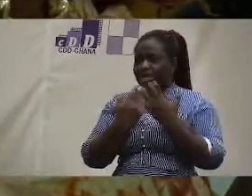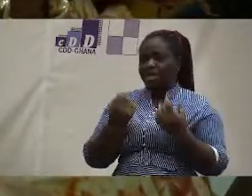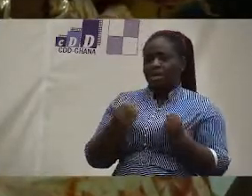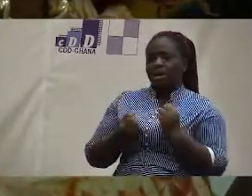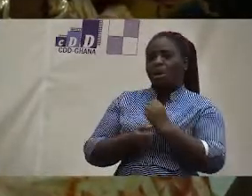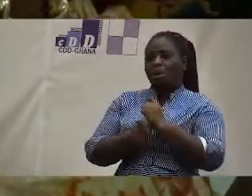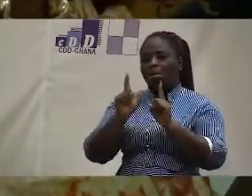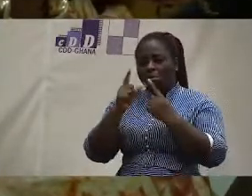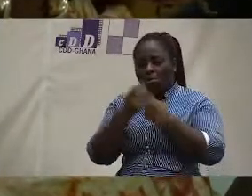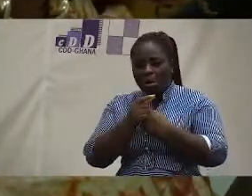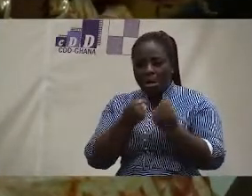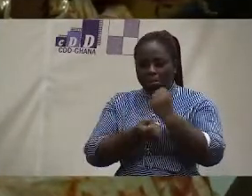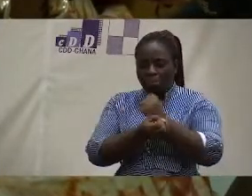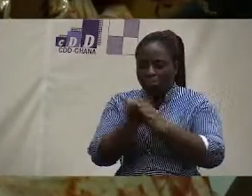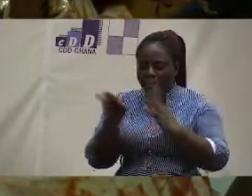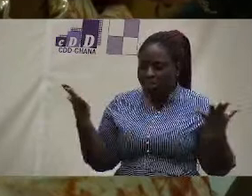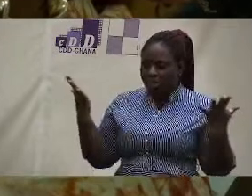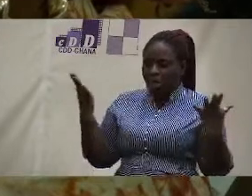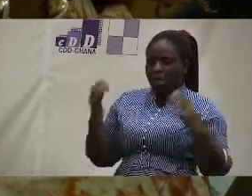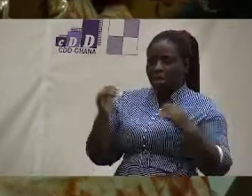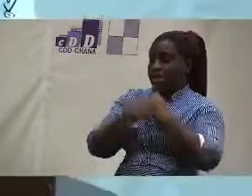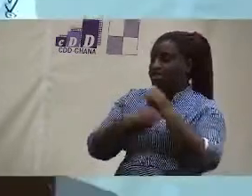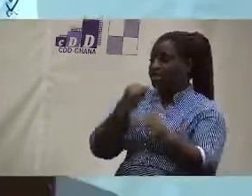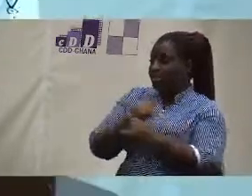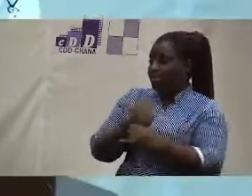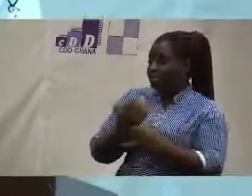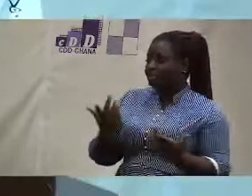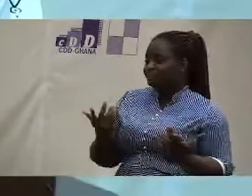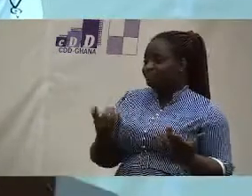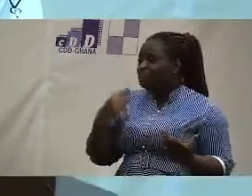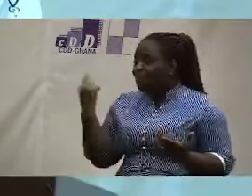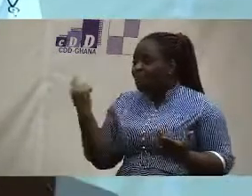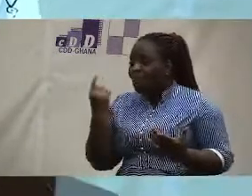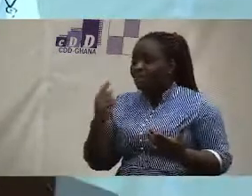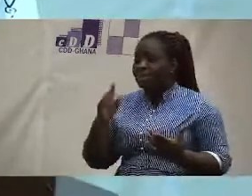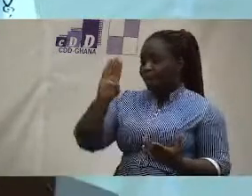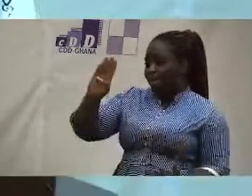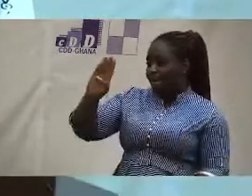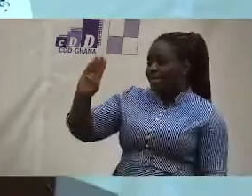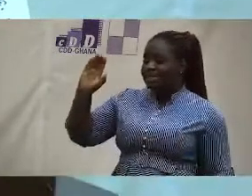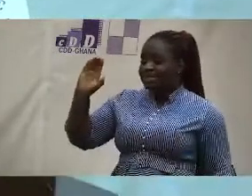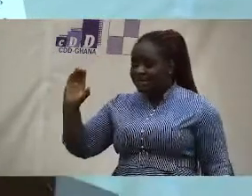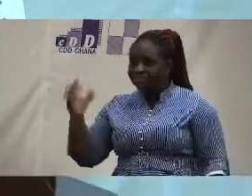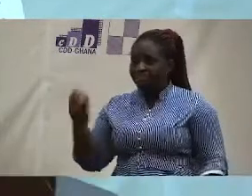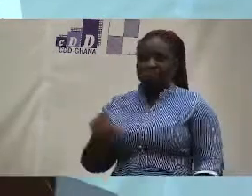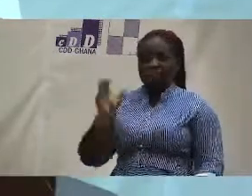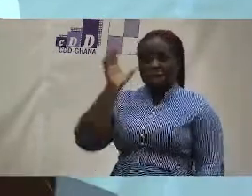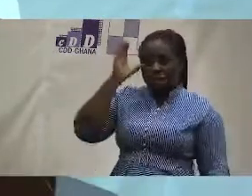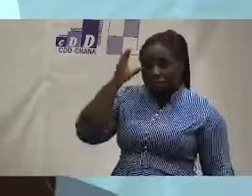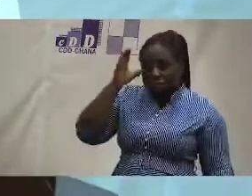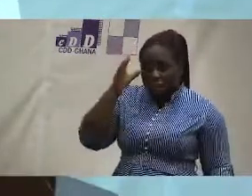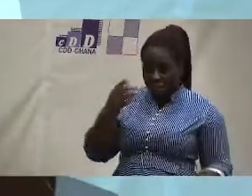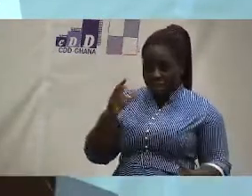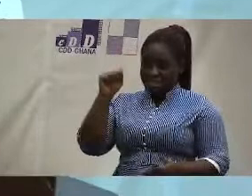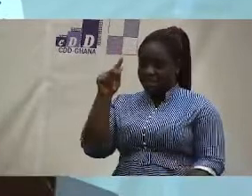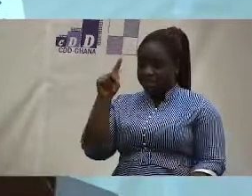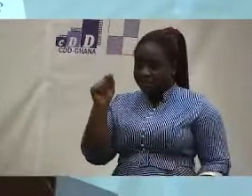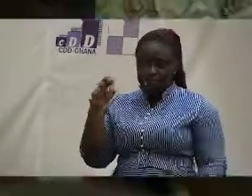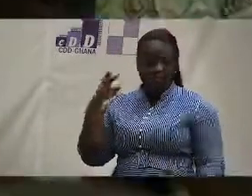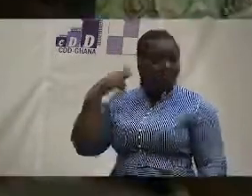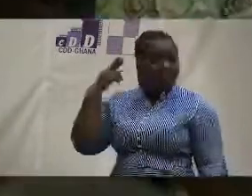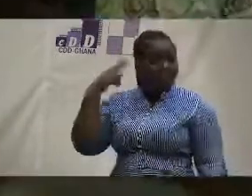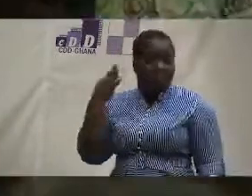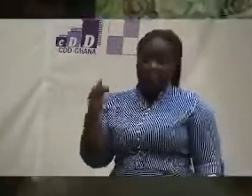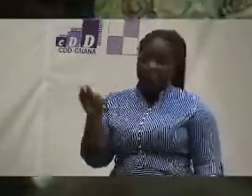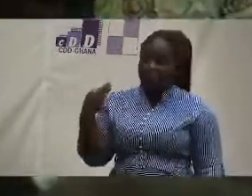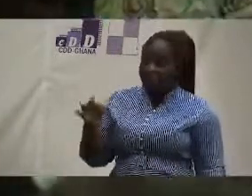expert on the region and is regularly quoted in the BBC, China Central Television, Radio